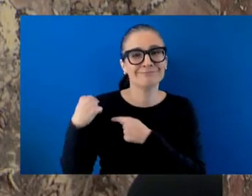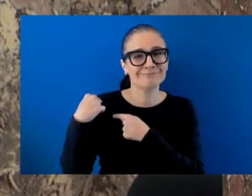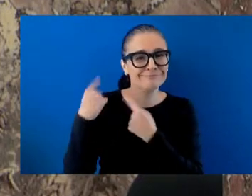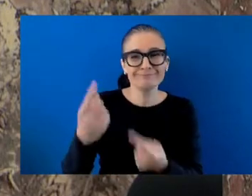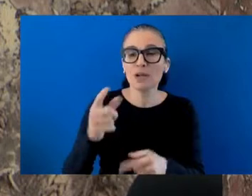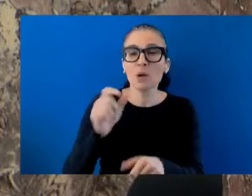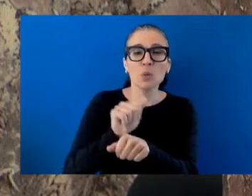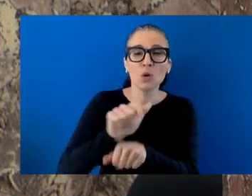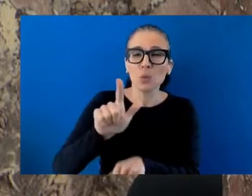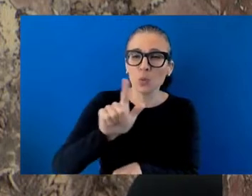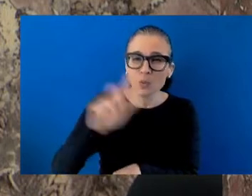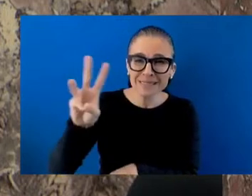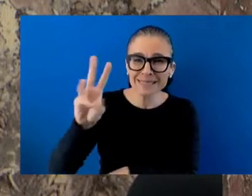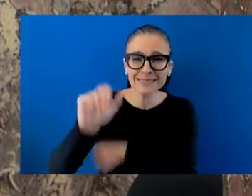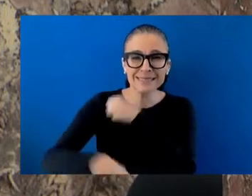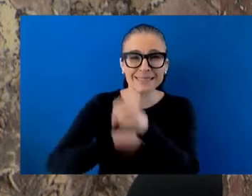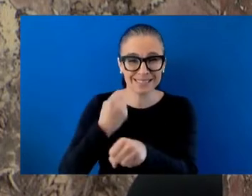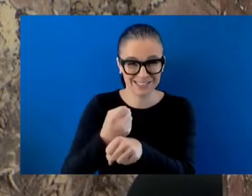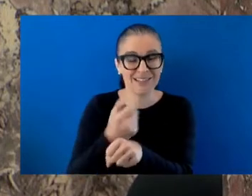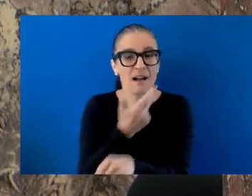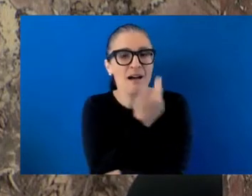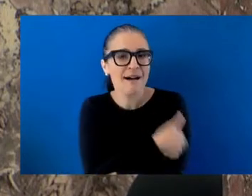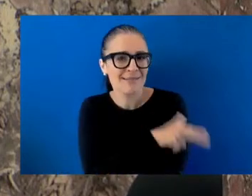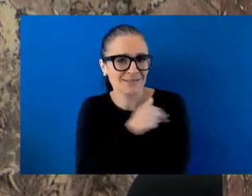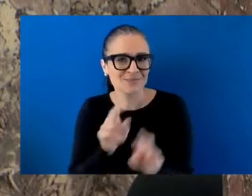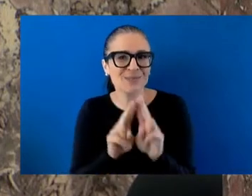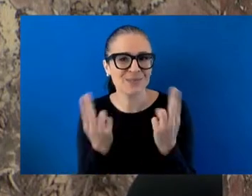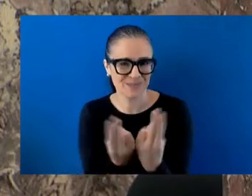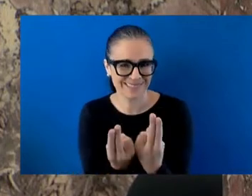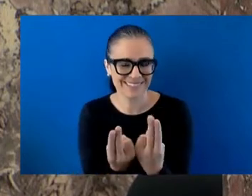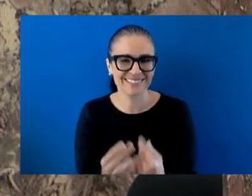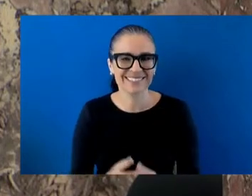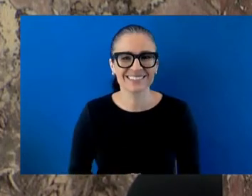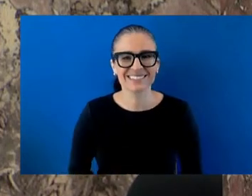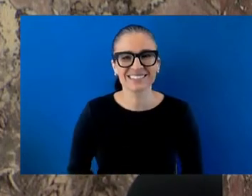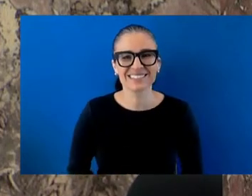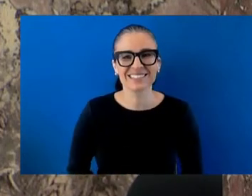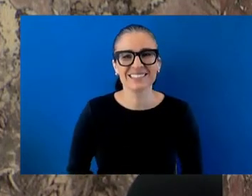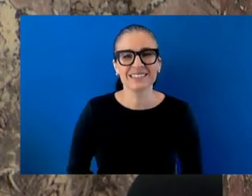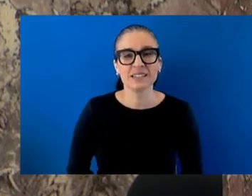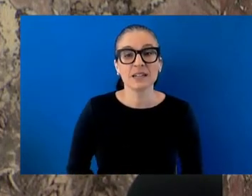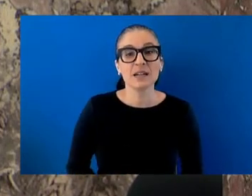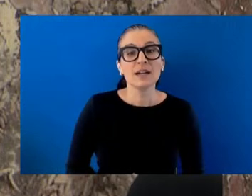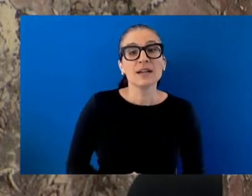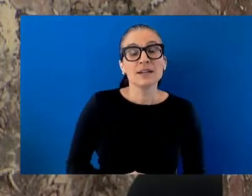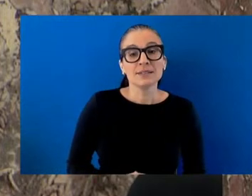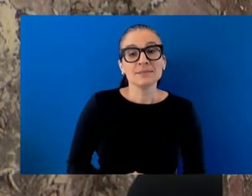of his daughter, my administrative coordinator, Samantha,